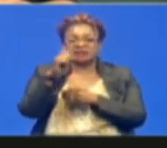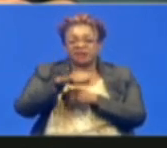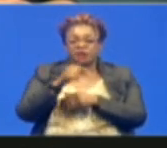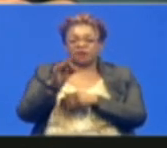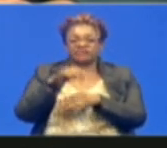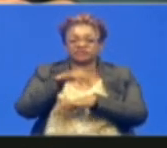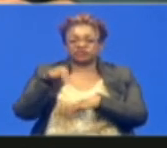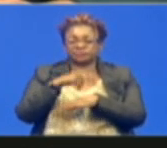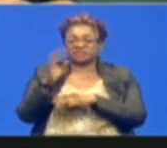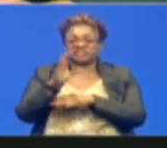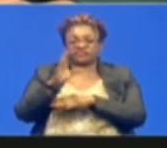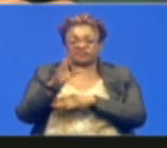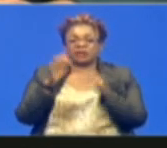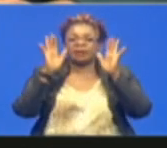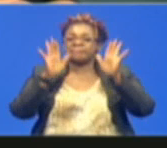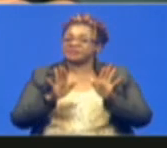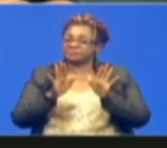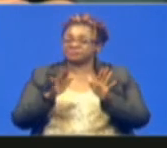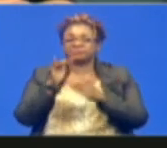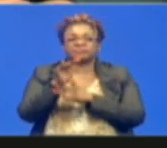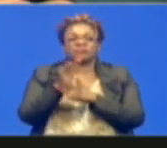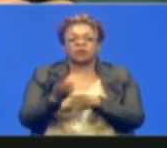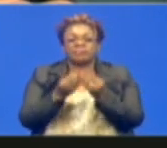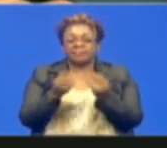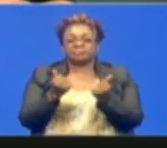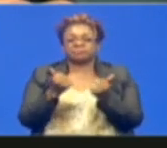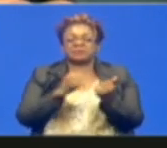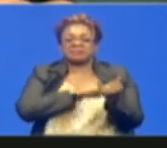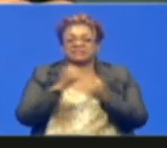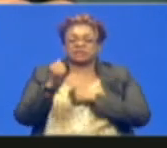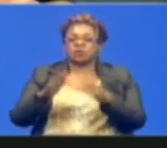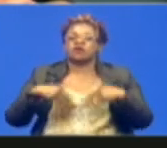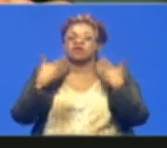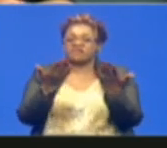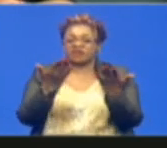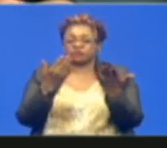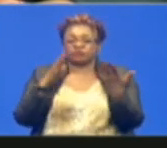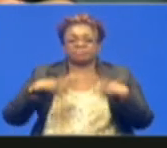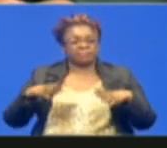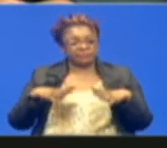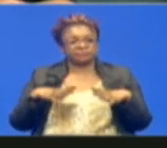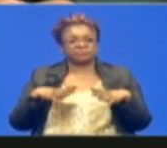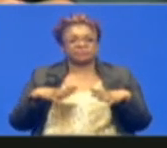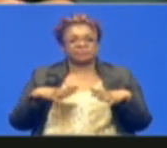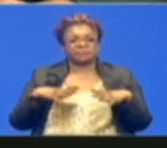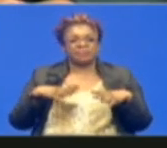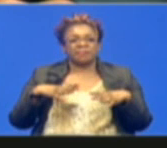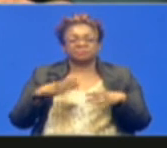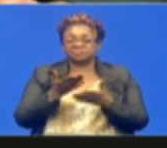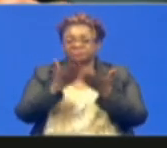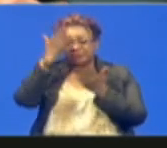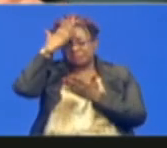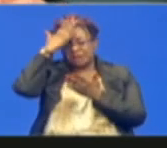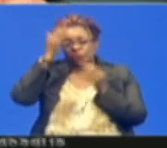nationwide civil disobedience campaign called to pressure the ruling military to hand over power to civilians. Monday remained quiet in Khartoum, although